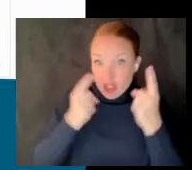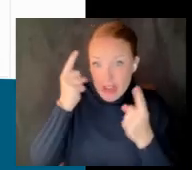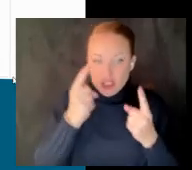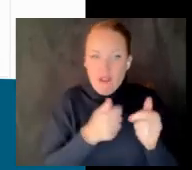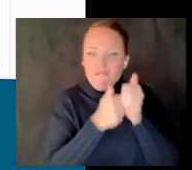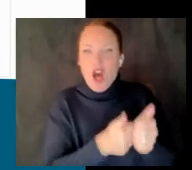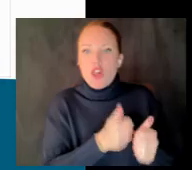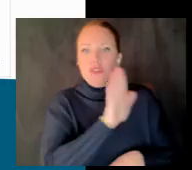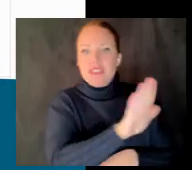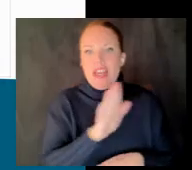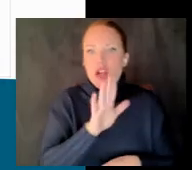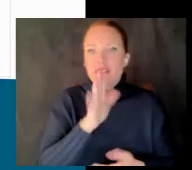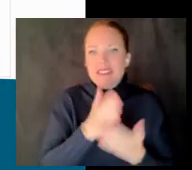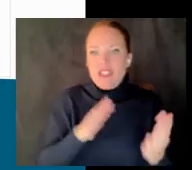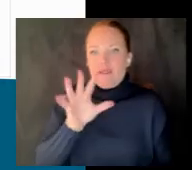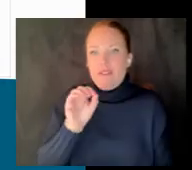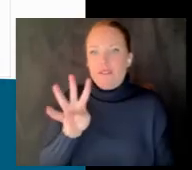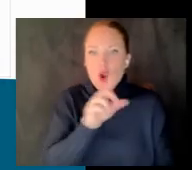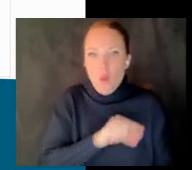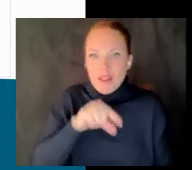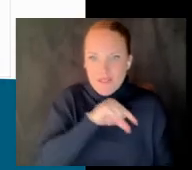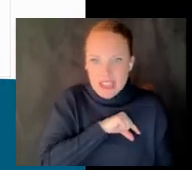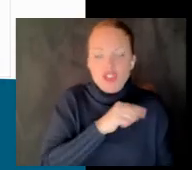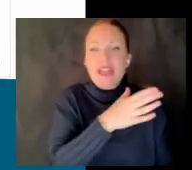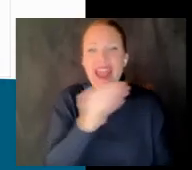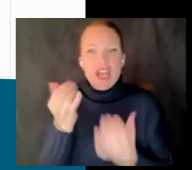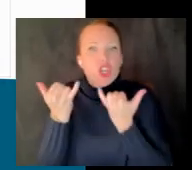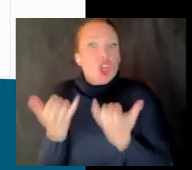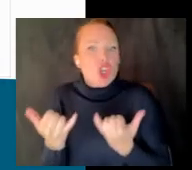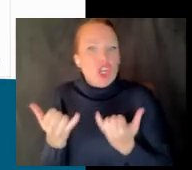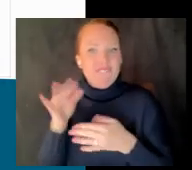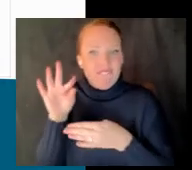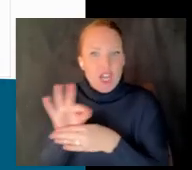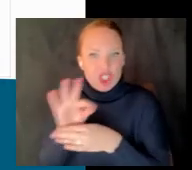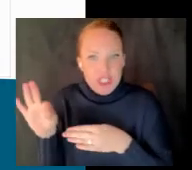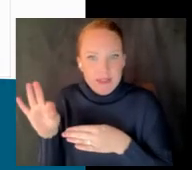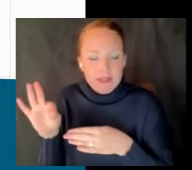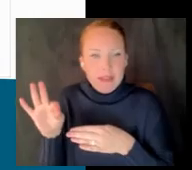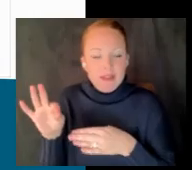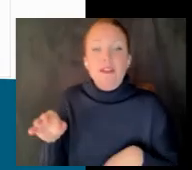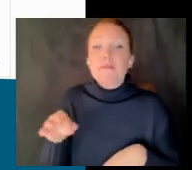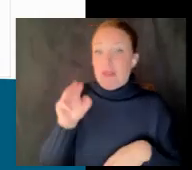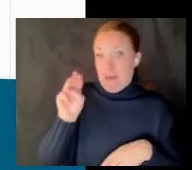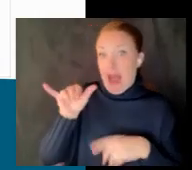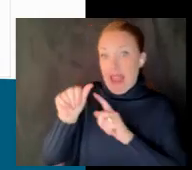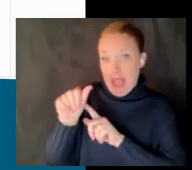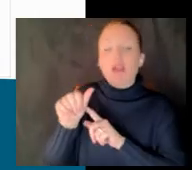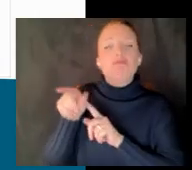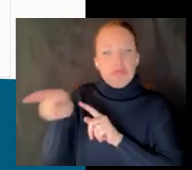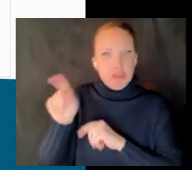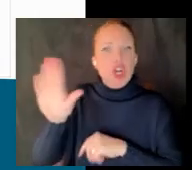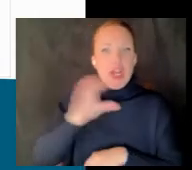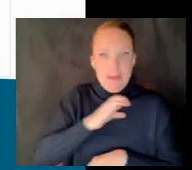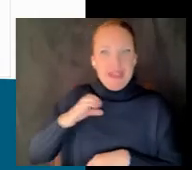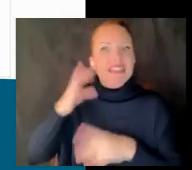student's Section 504 qualification and current functioning. In Maya's case, the knowledgeable committee determined that